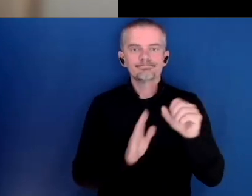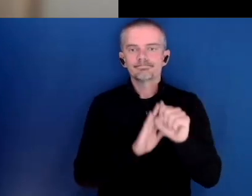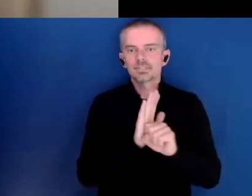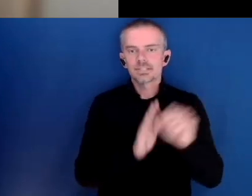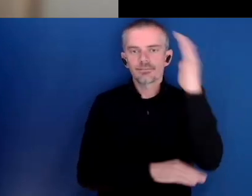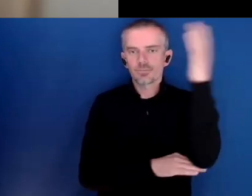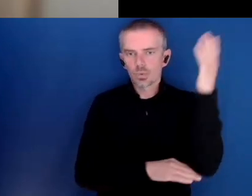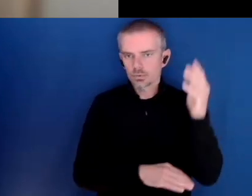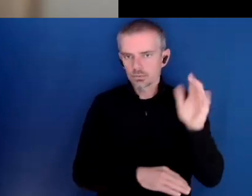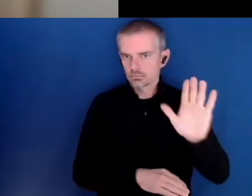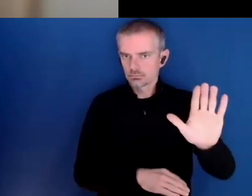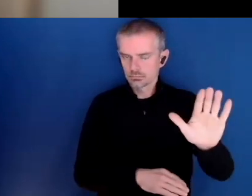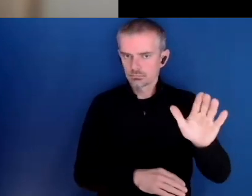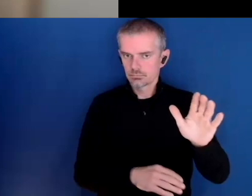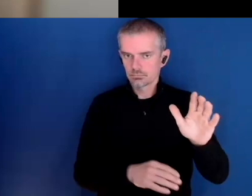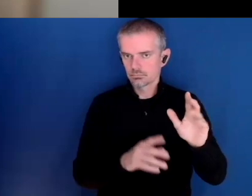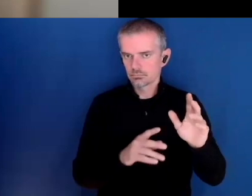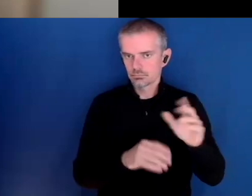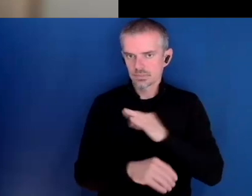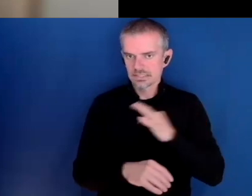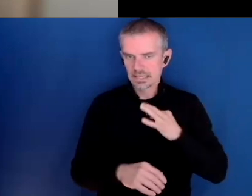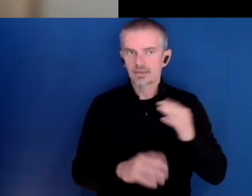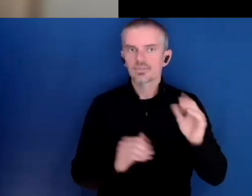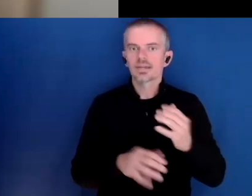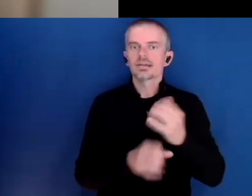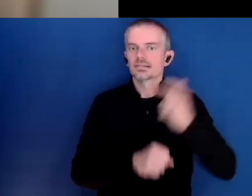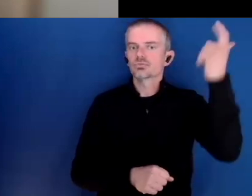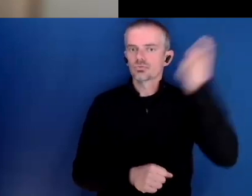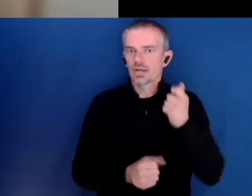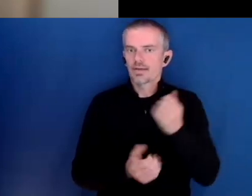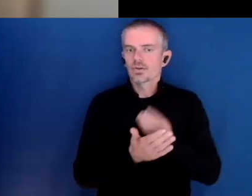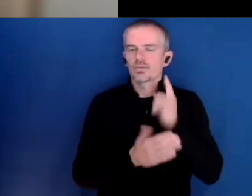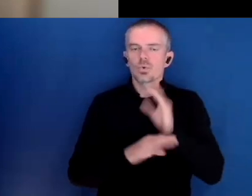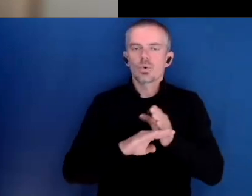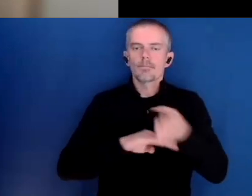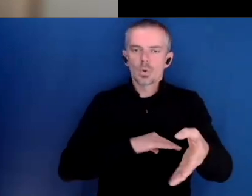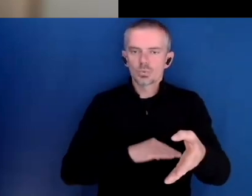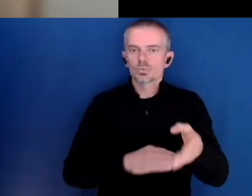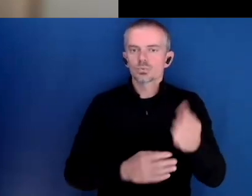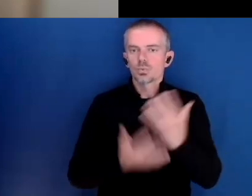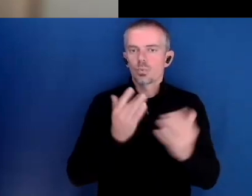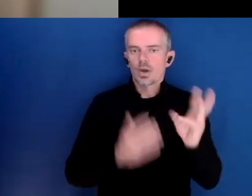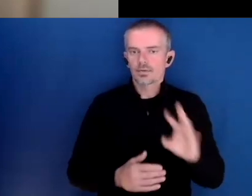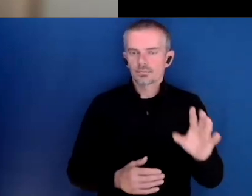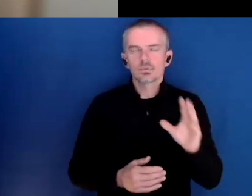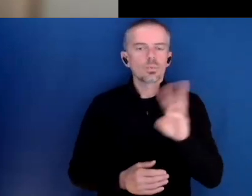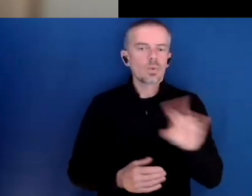the opportunity to receive grant funding for post-wildfire recovery. So that's the